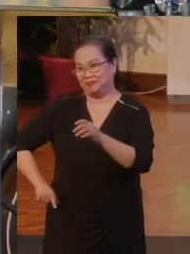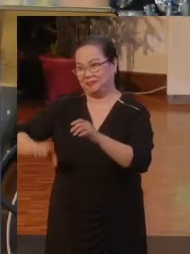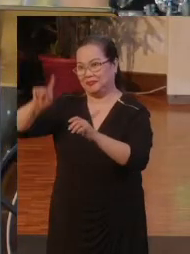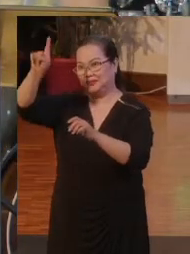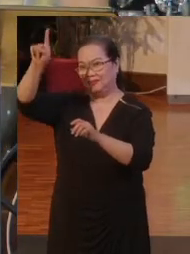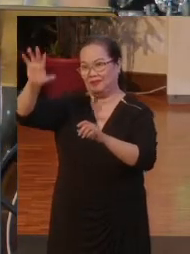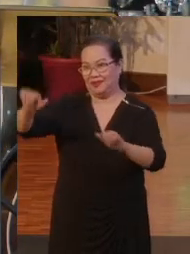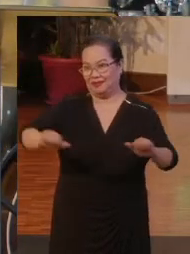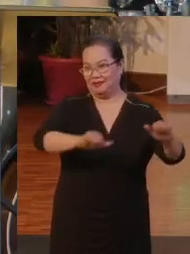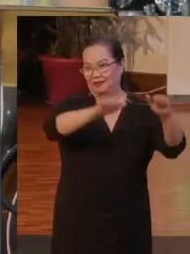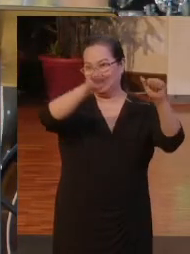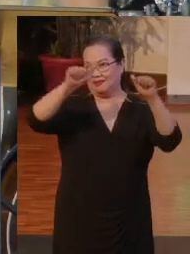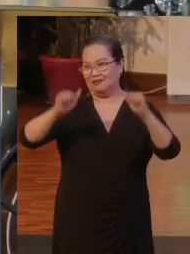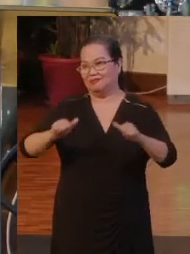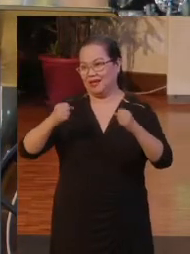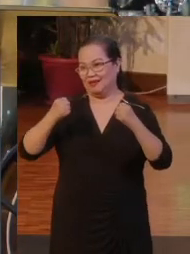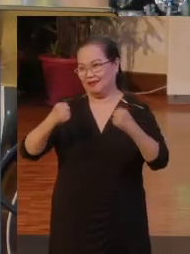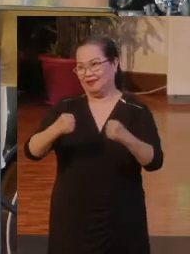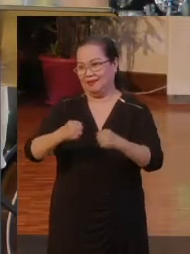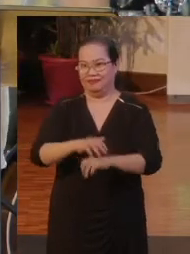Almighty."